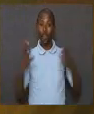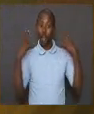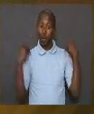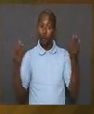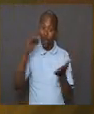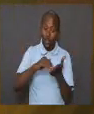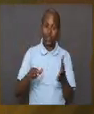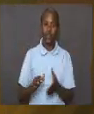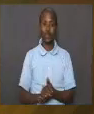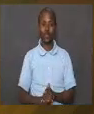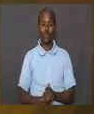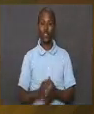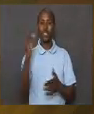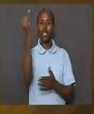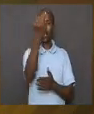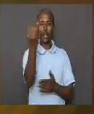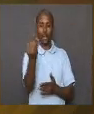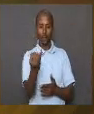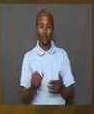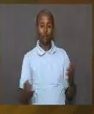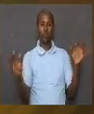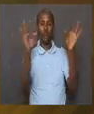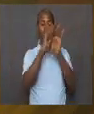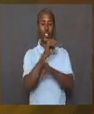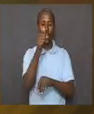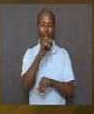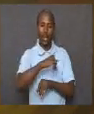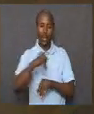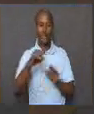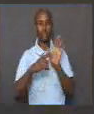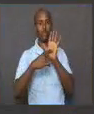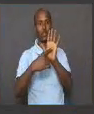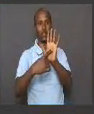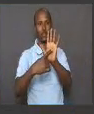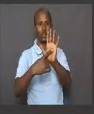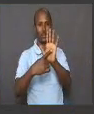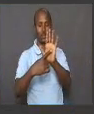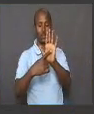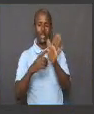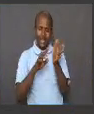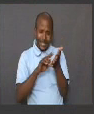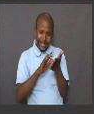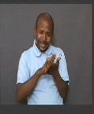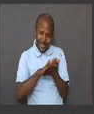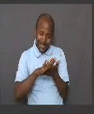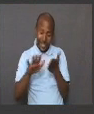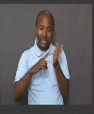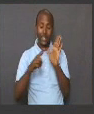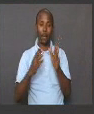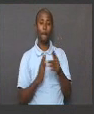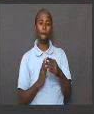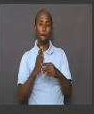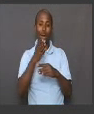Hello again. The graph for function A looks like this. Clearly, it passes